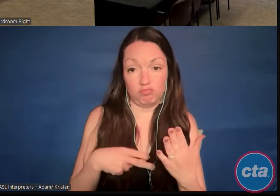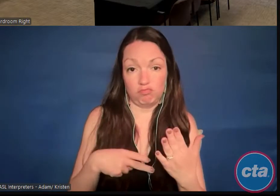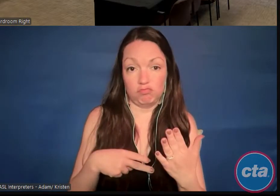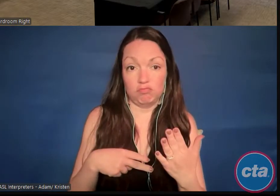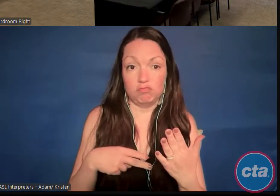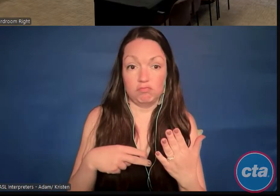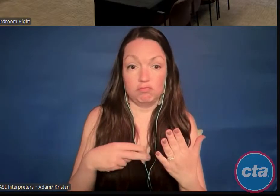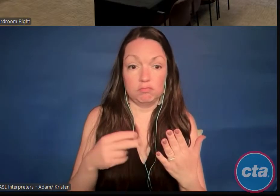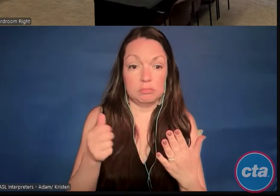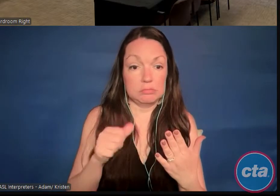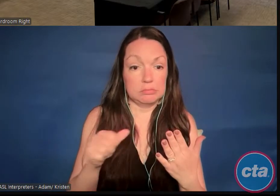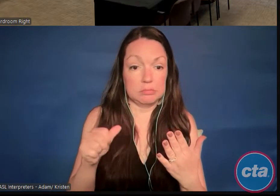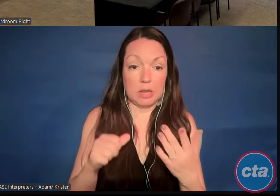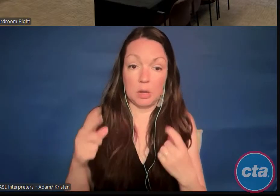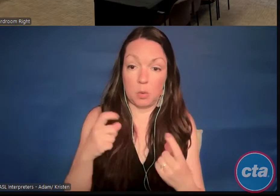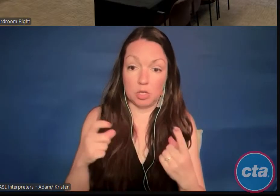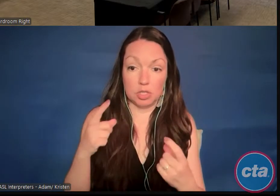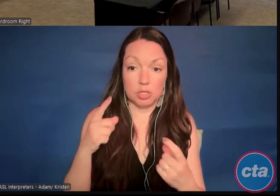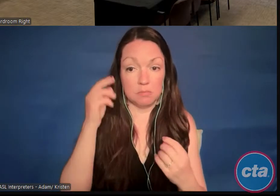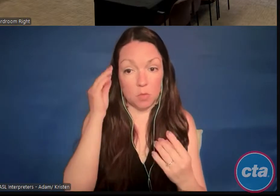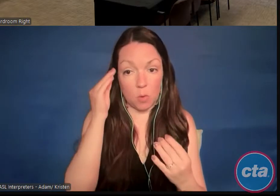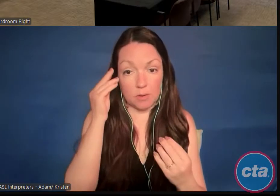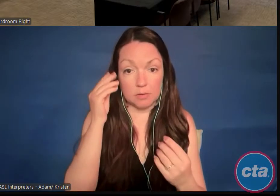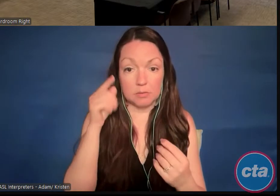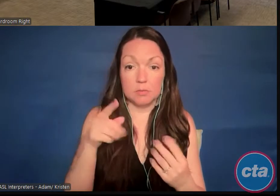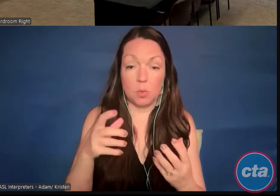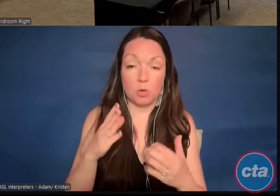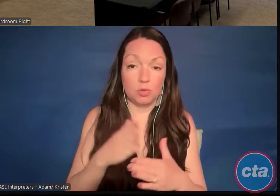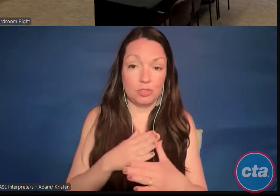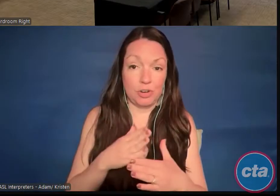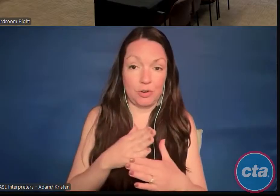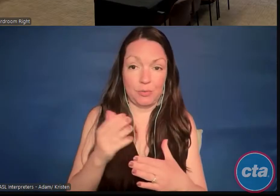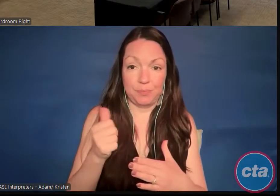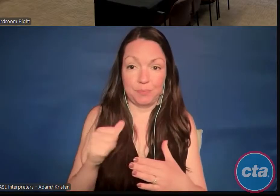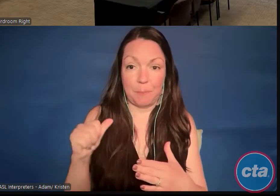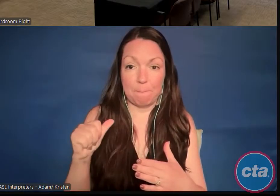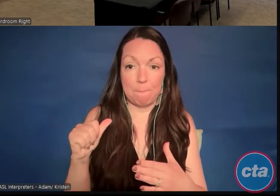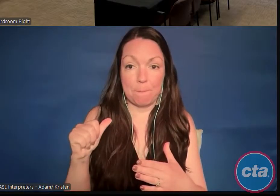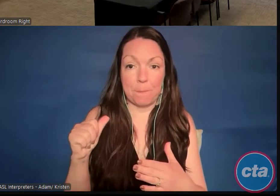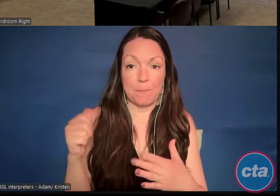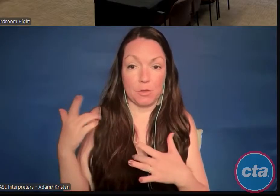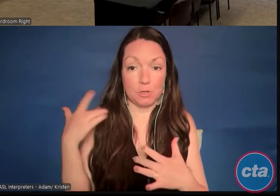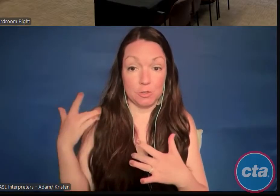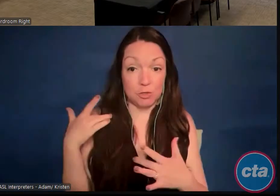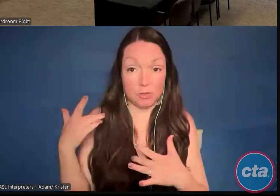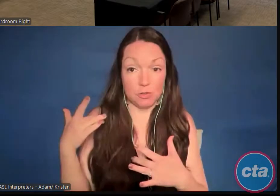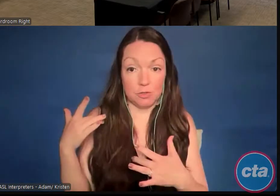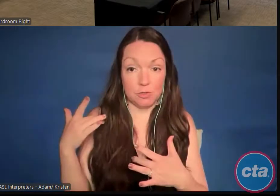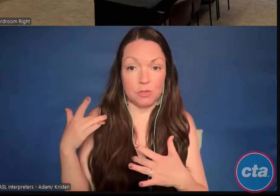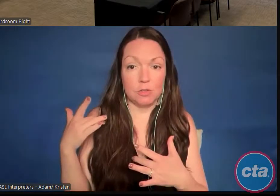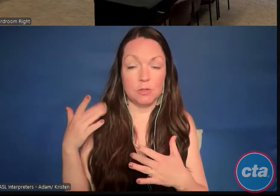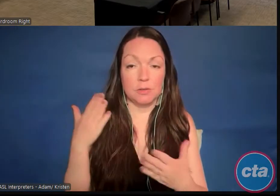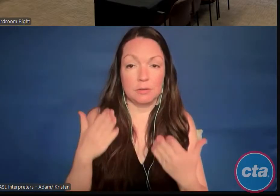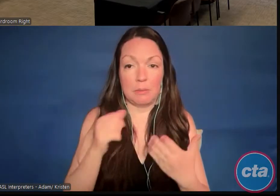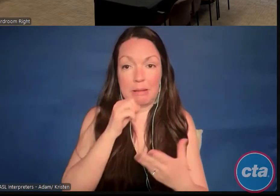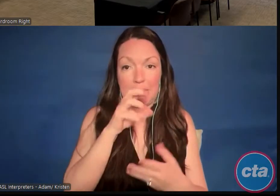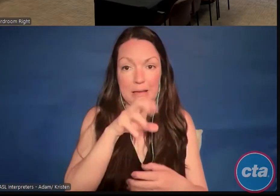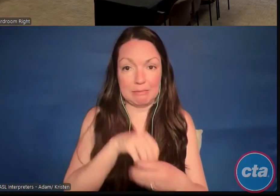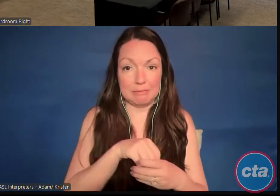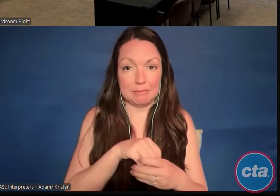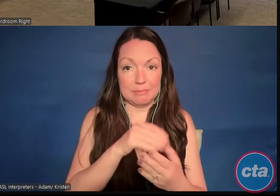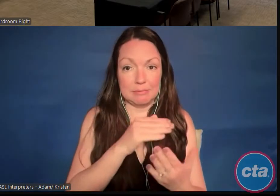any questions or thoughts that you care to share or additional concerns that perhaps weren't captured